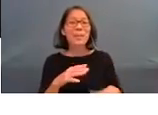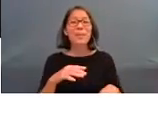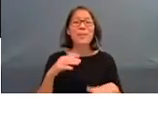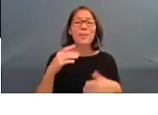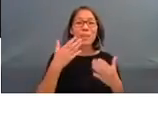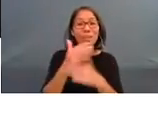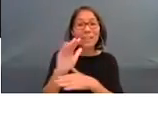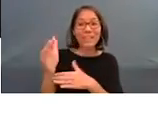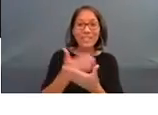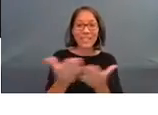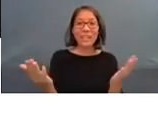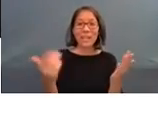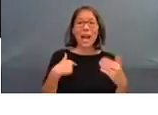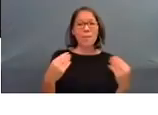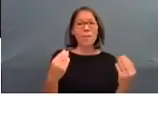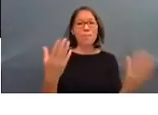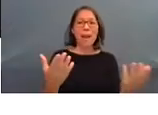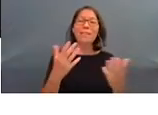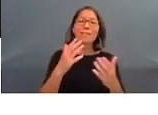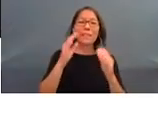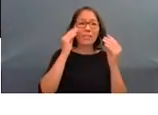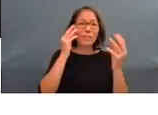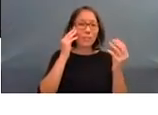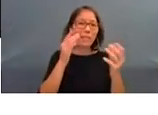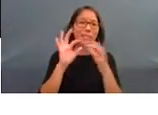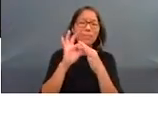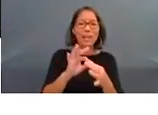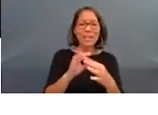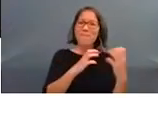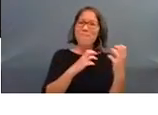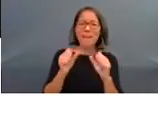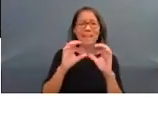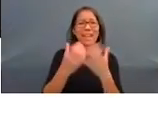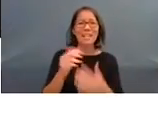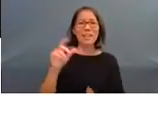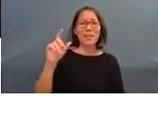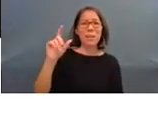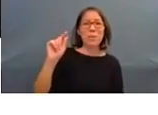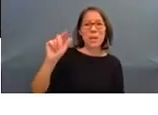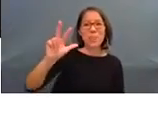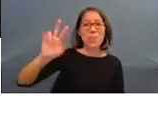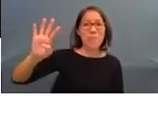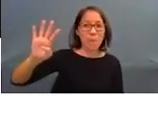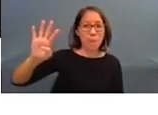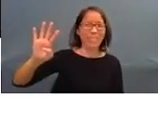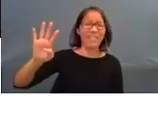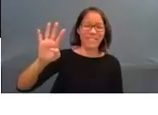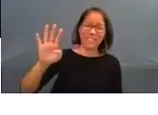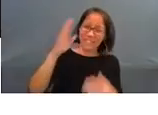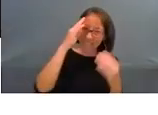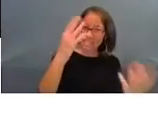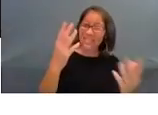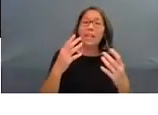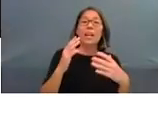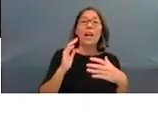I am going to provide you some information regarding the mighty class of 2034. So just to give you a little information about